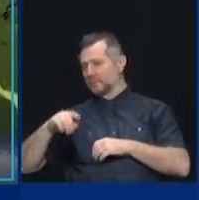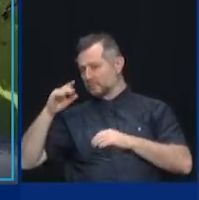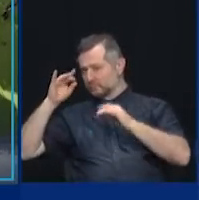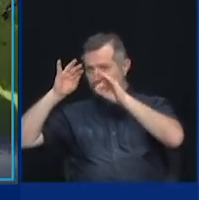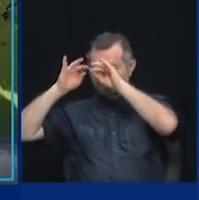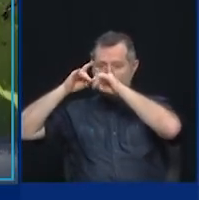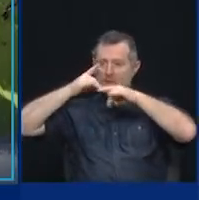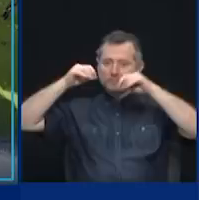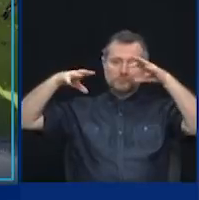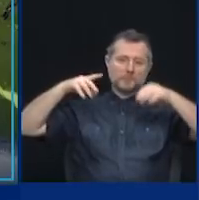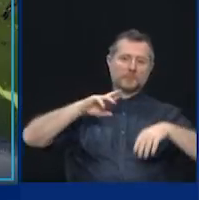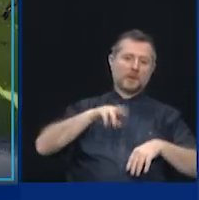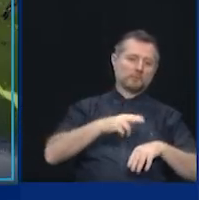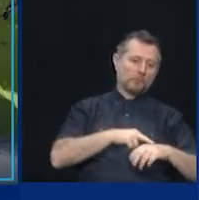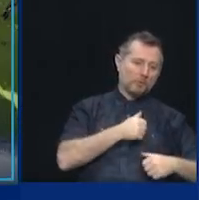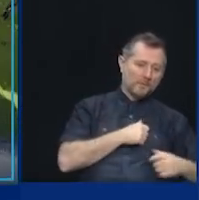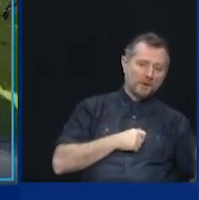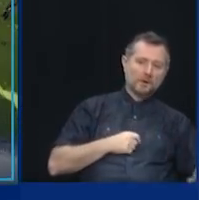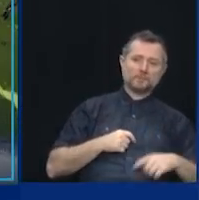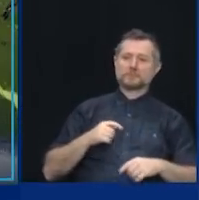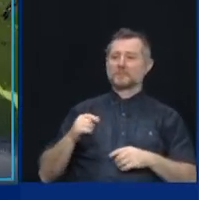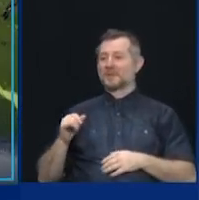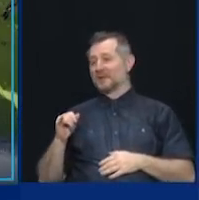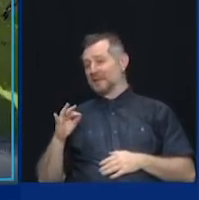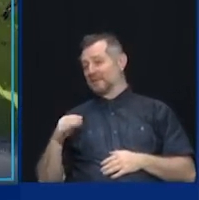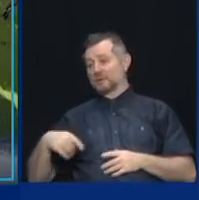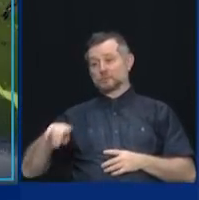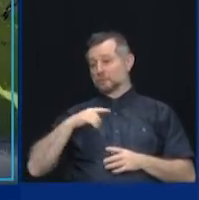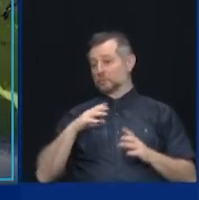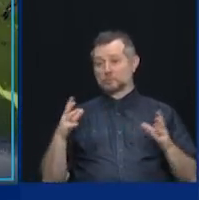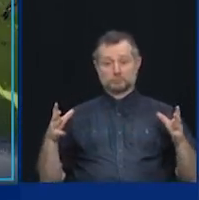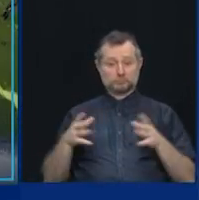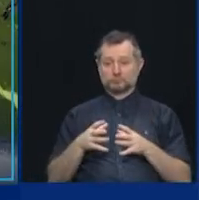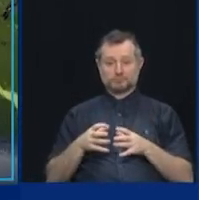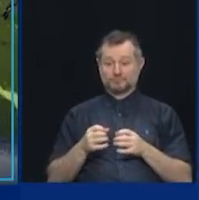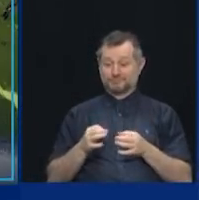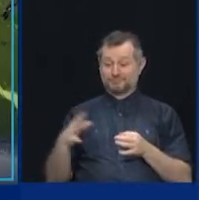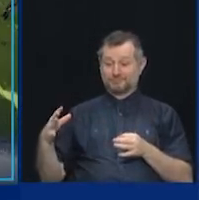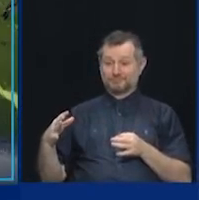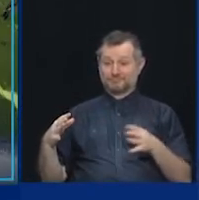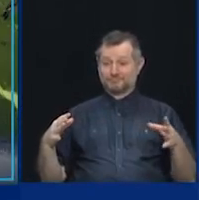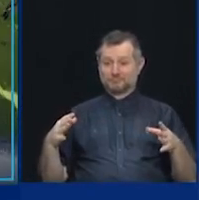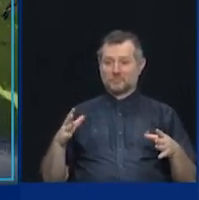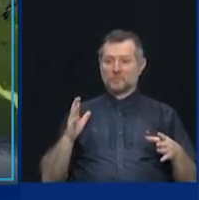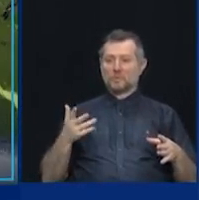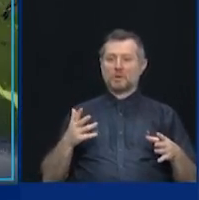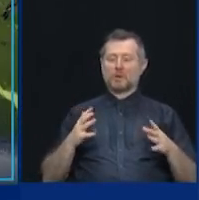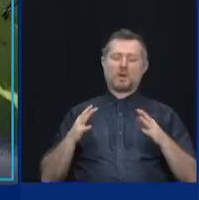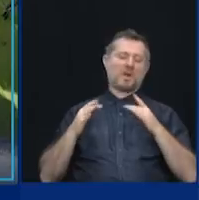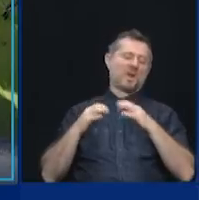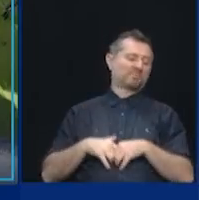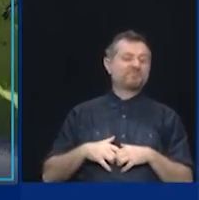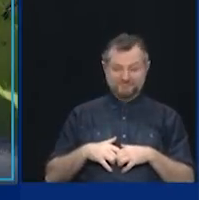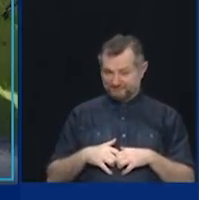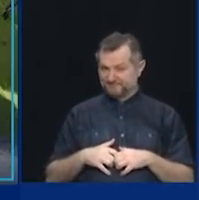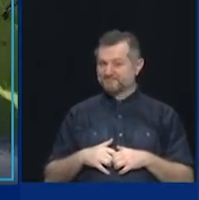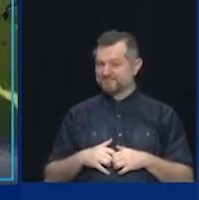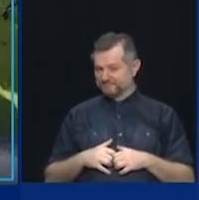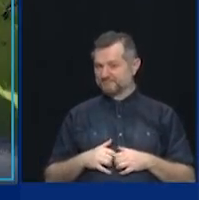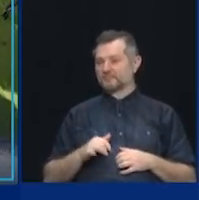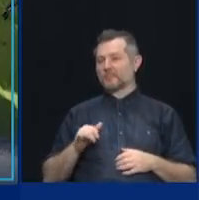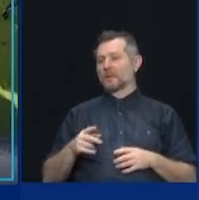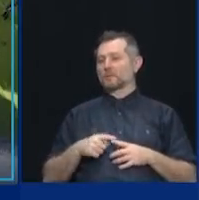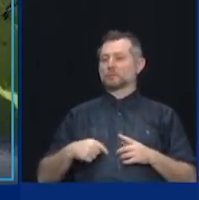If that circle is broken at any spot, it all falls. So the